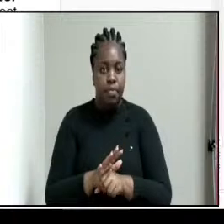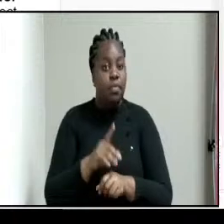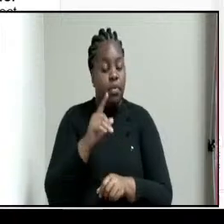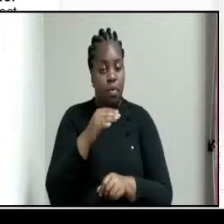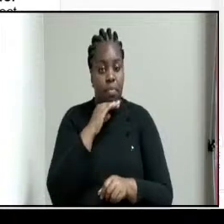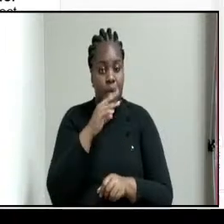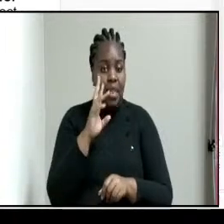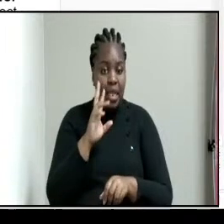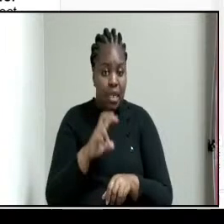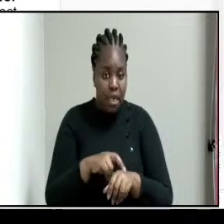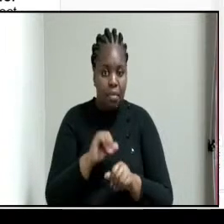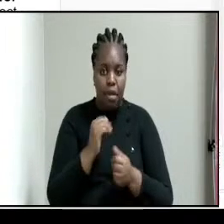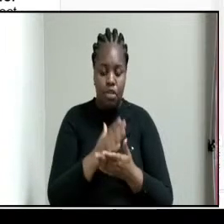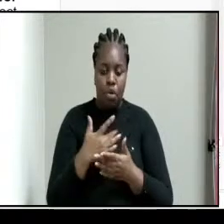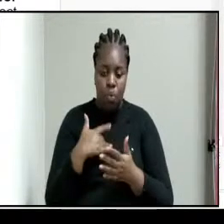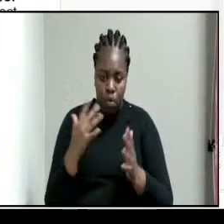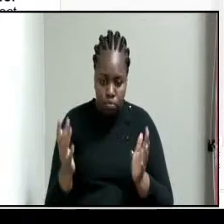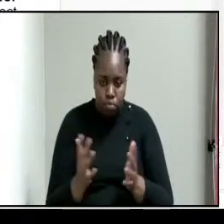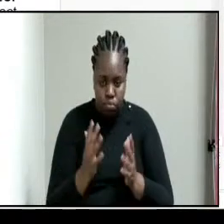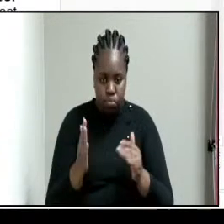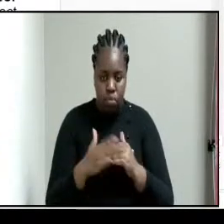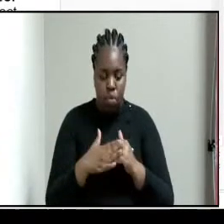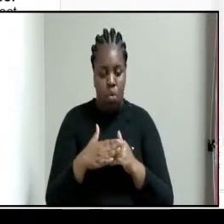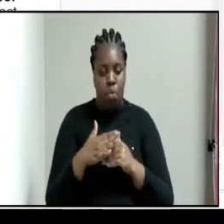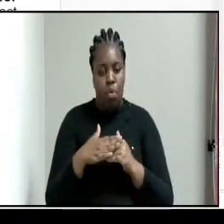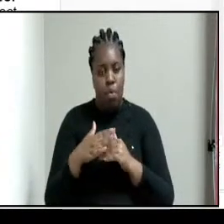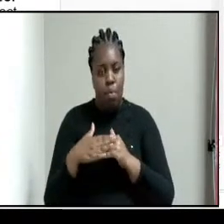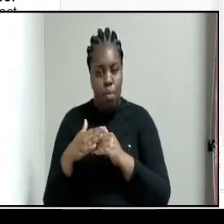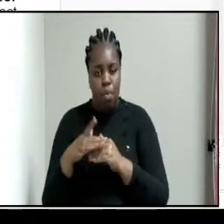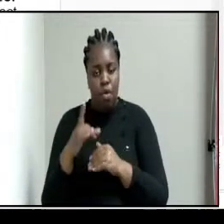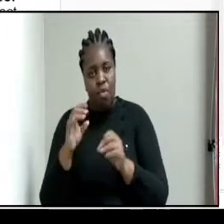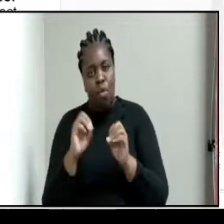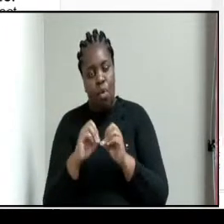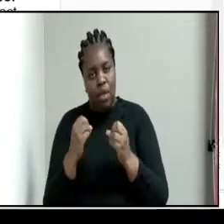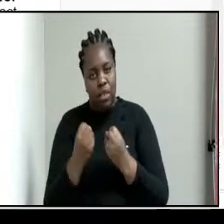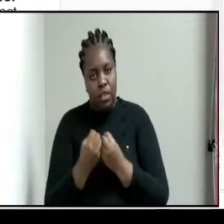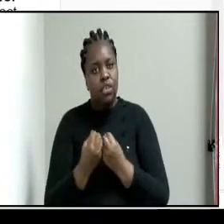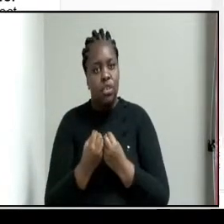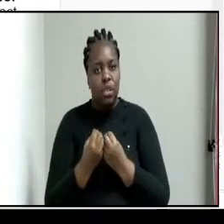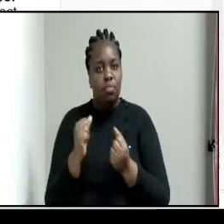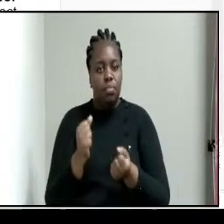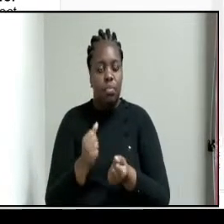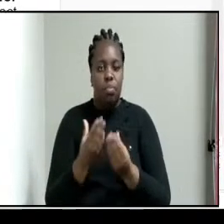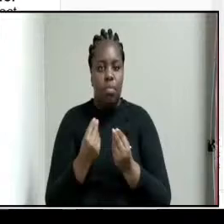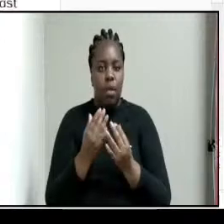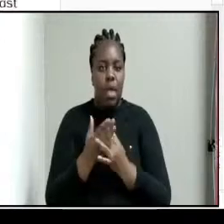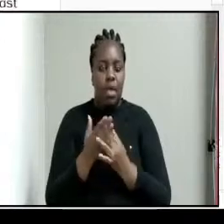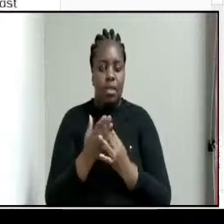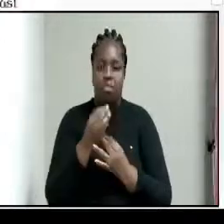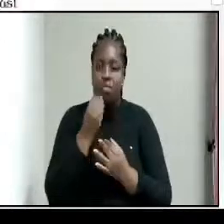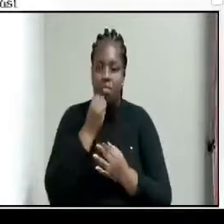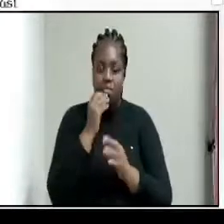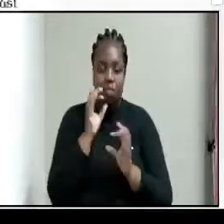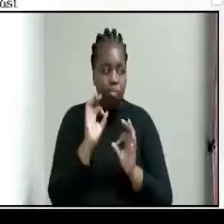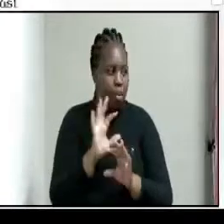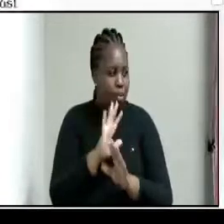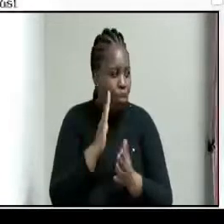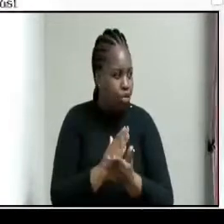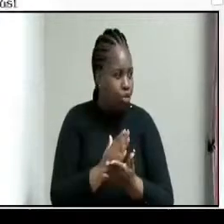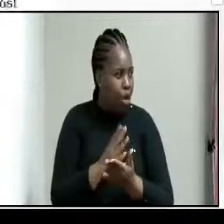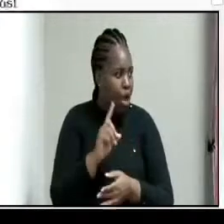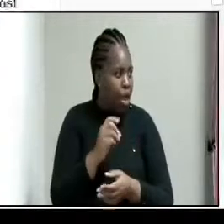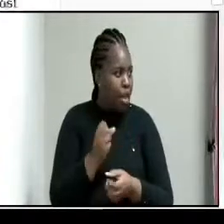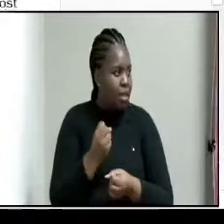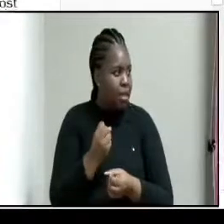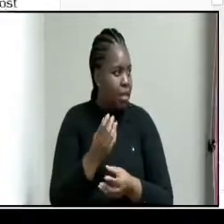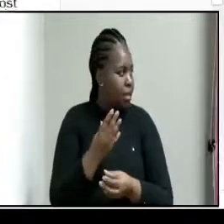where necessary, the state must mobilize international assistance through humanitarian organizations to ensure that there is proper access to food. I don't know how much time I have,